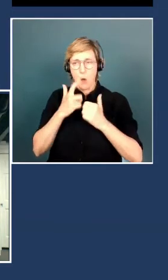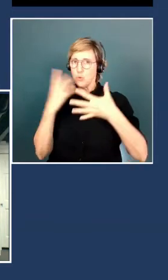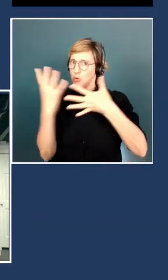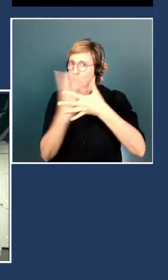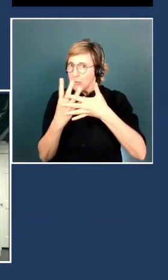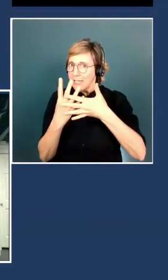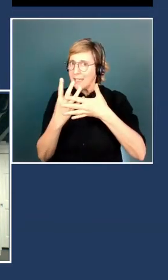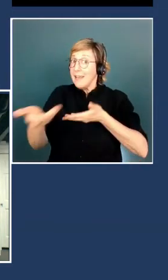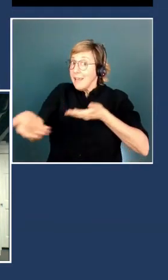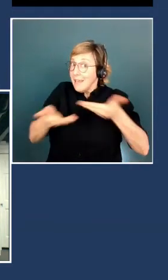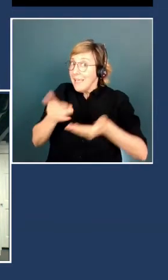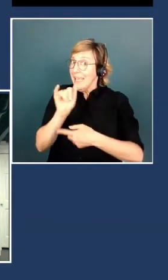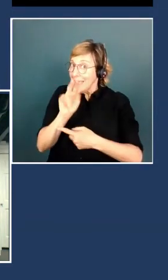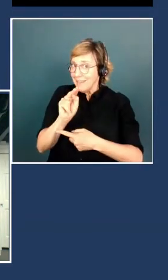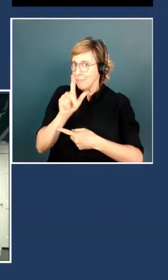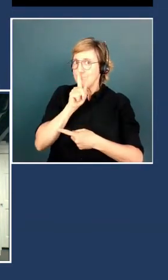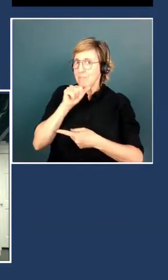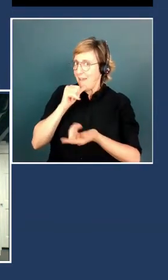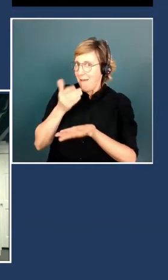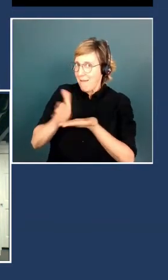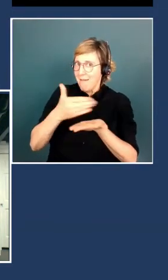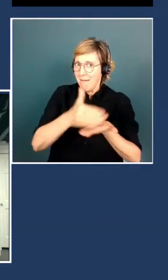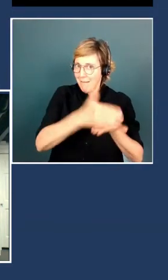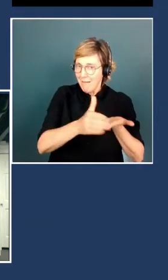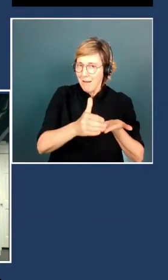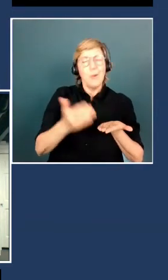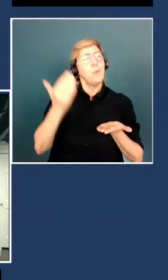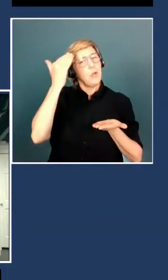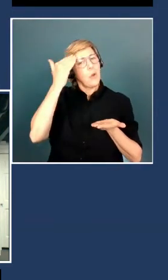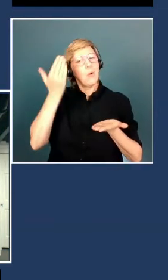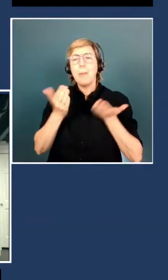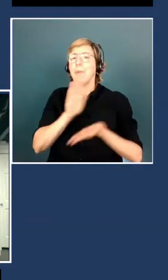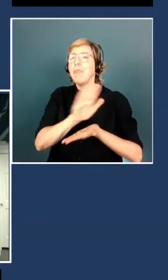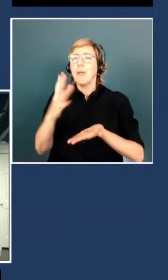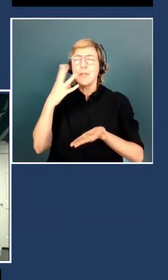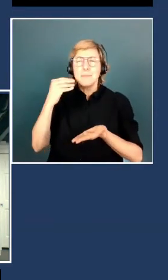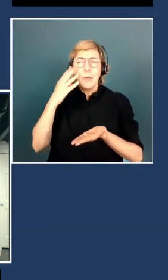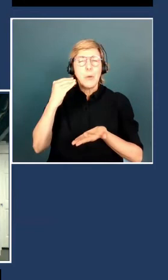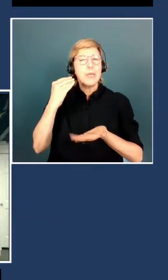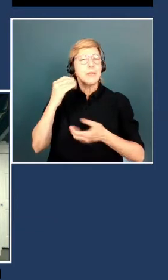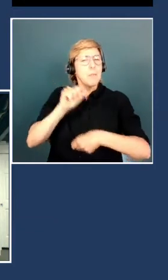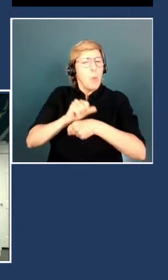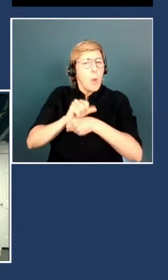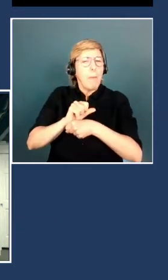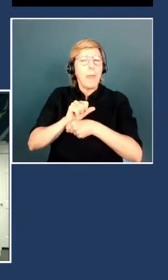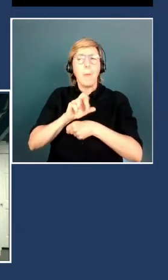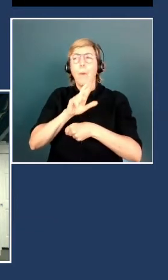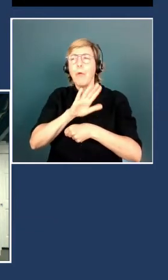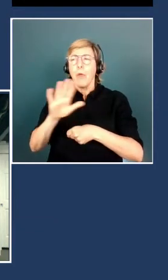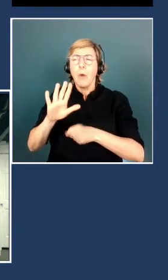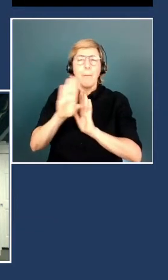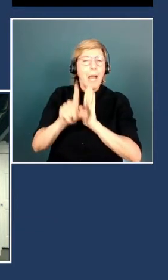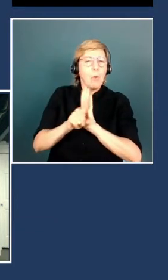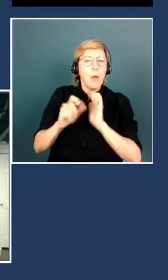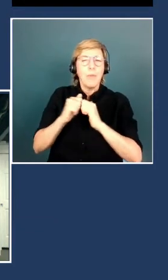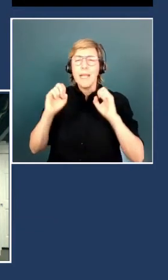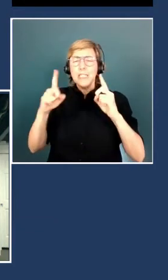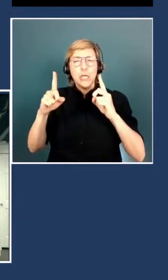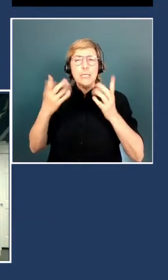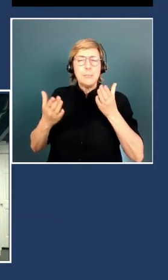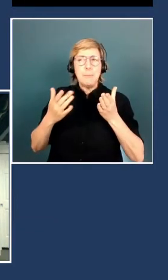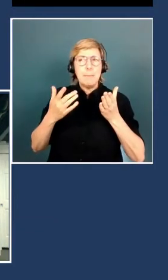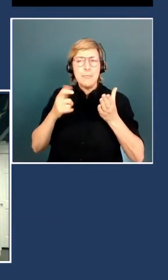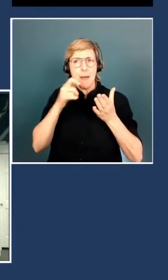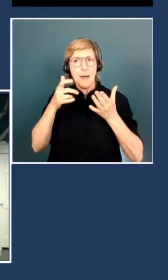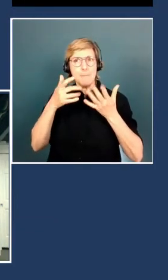employment, or people may not have that traditional background of education. And so it's really looking at the skills required